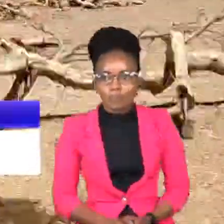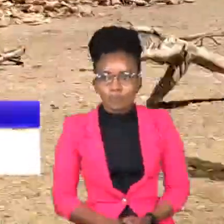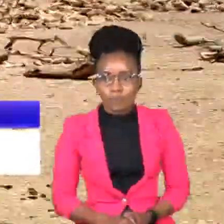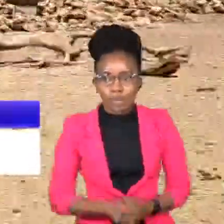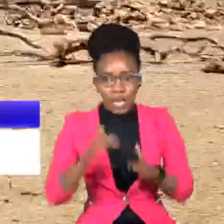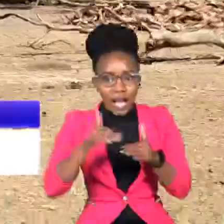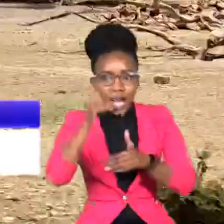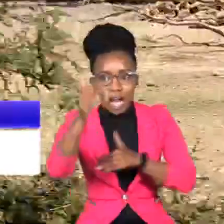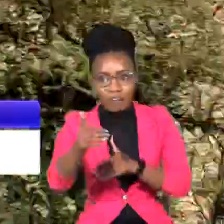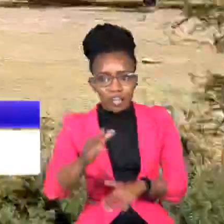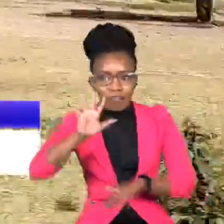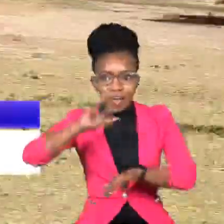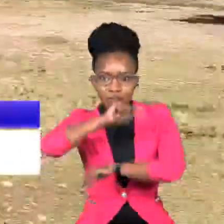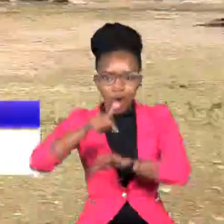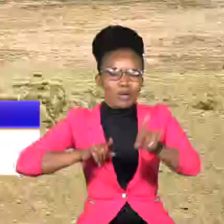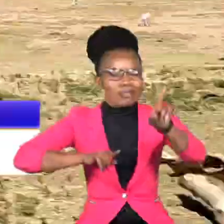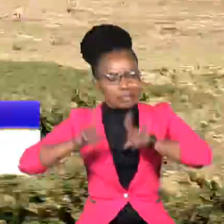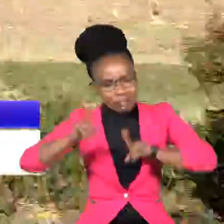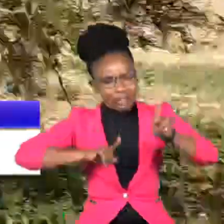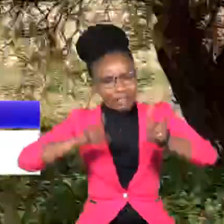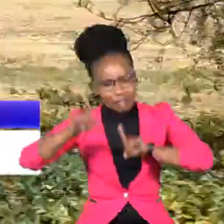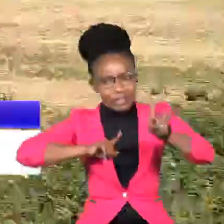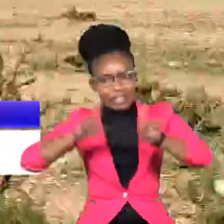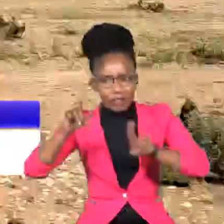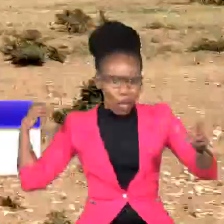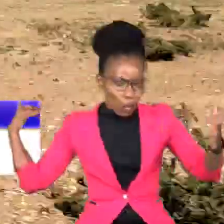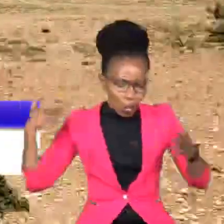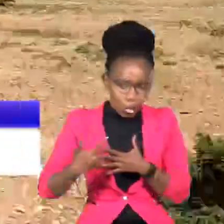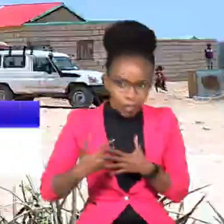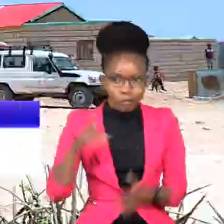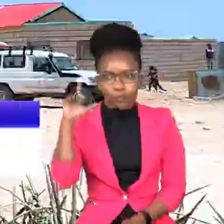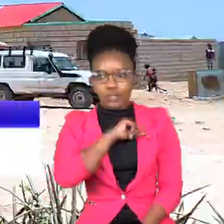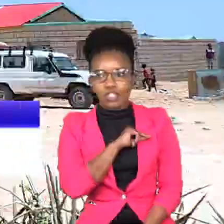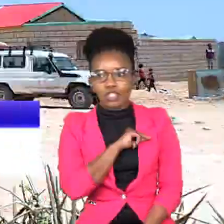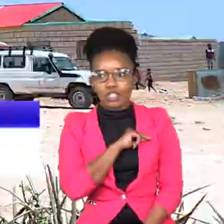After a long 5-hour drive, we finally reach our destination.